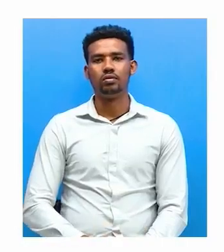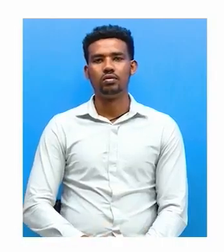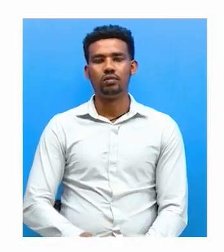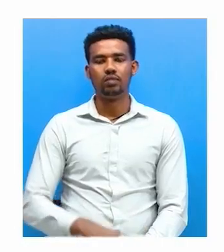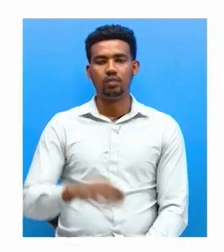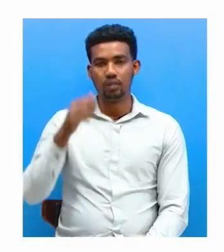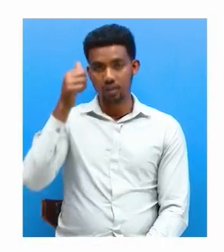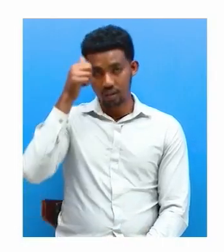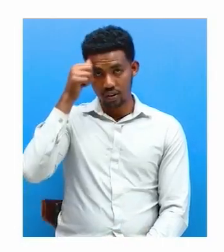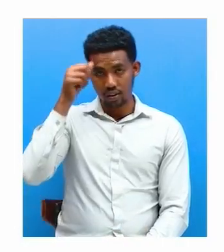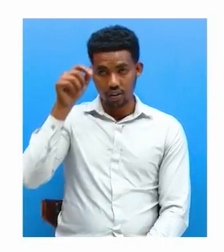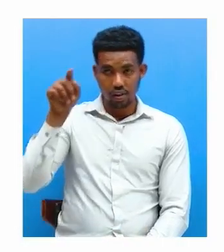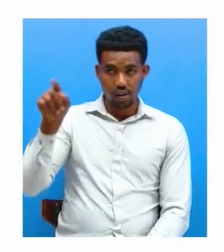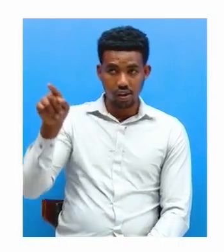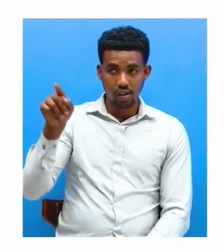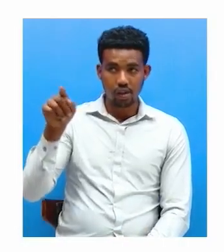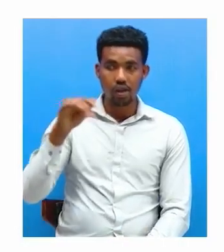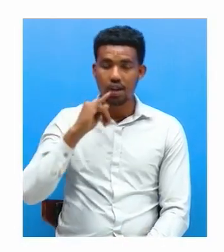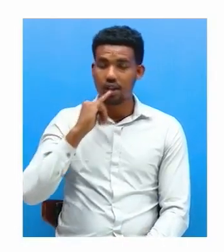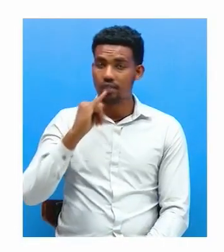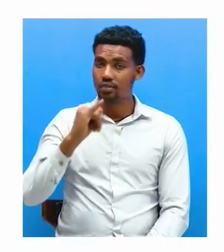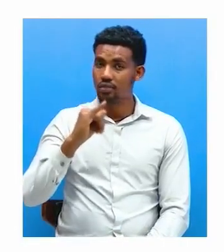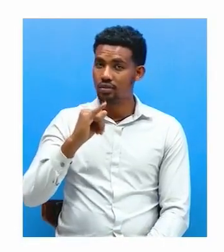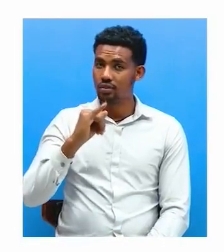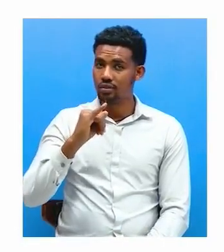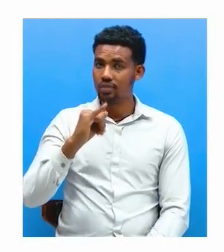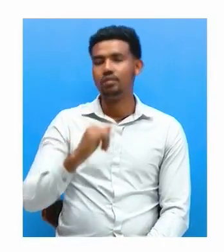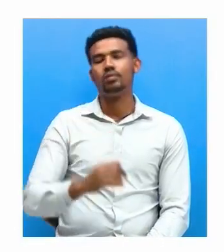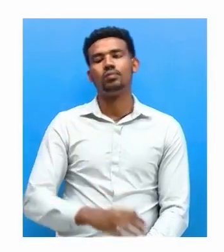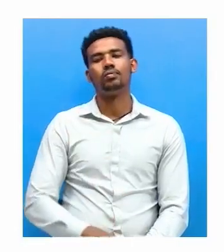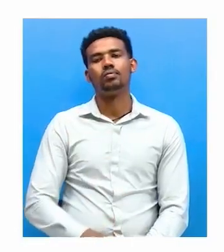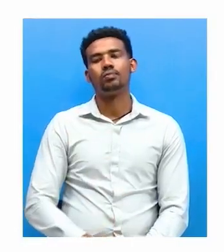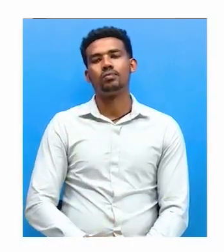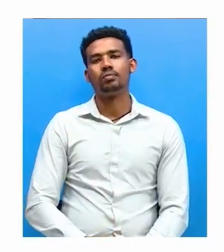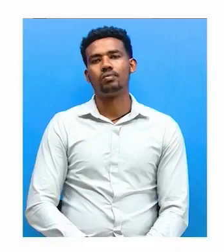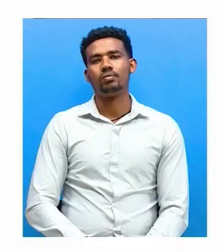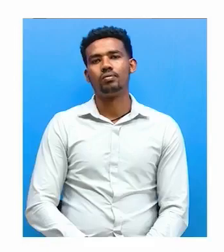he is.